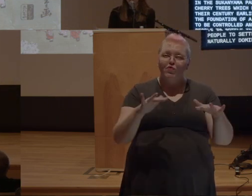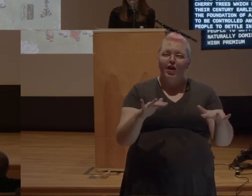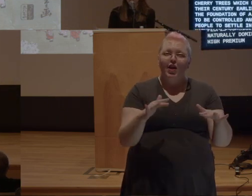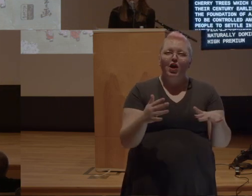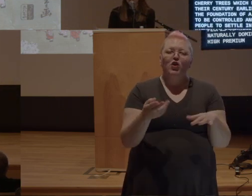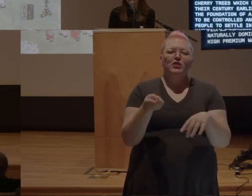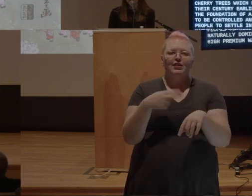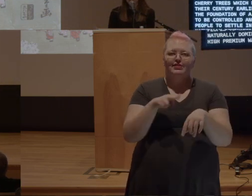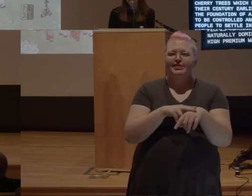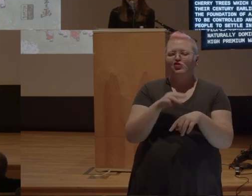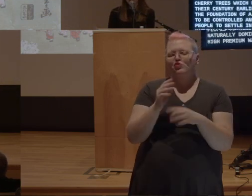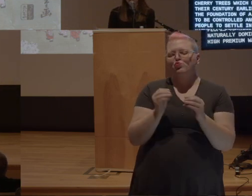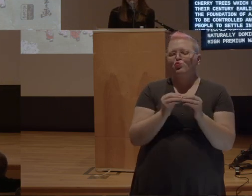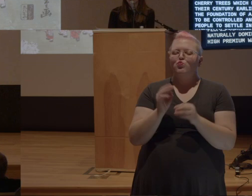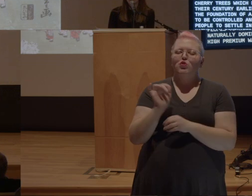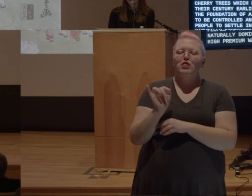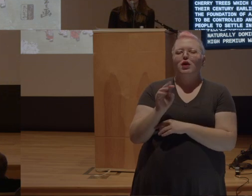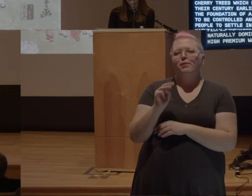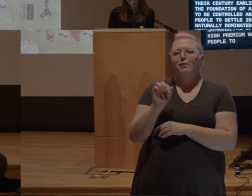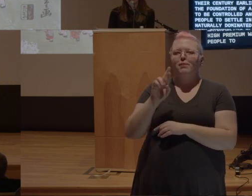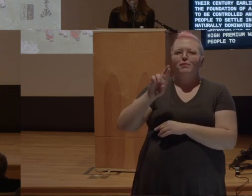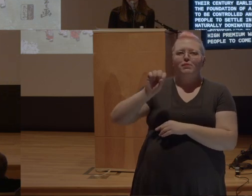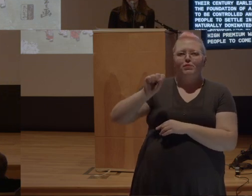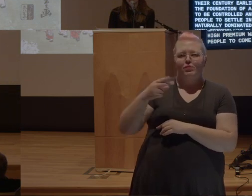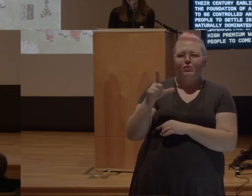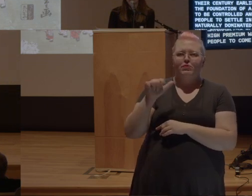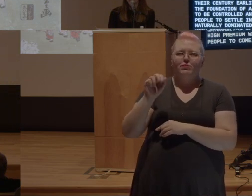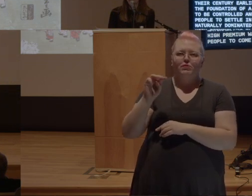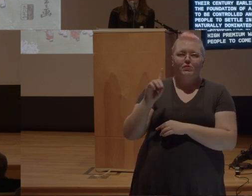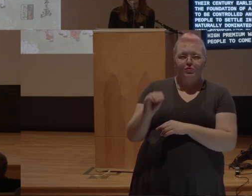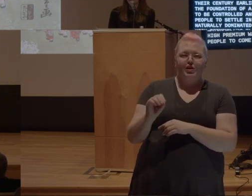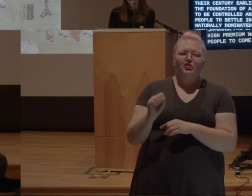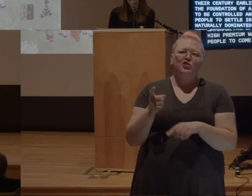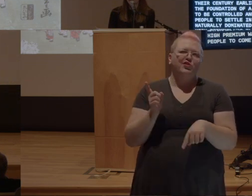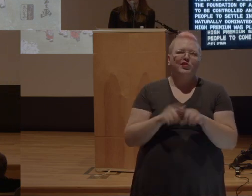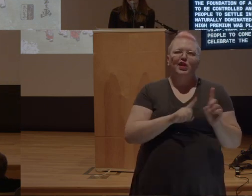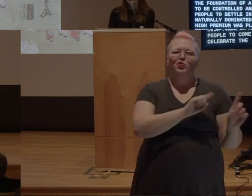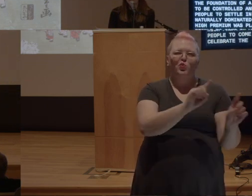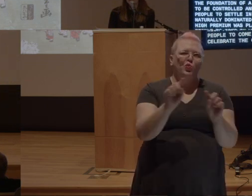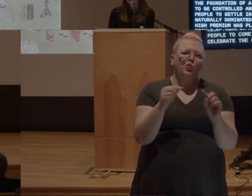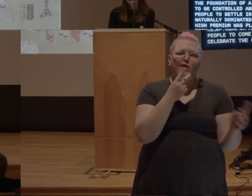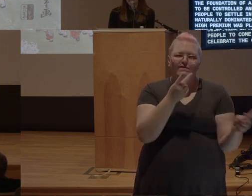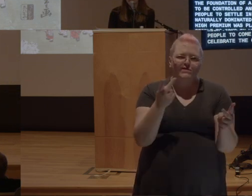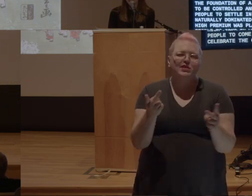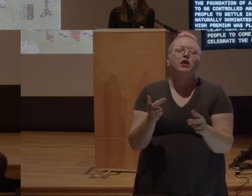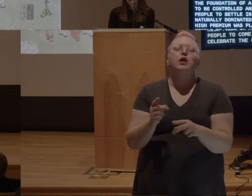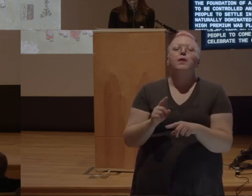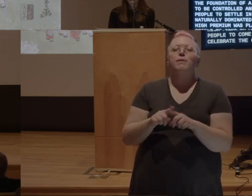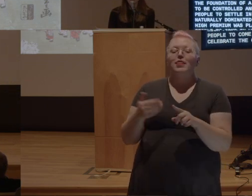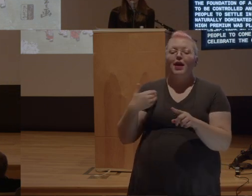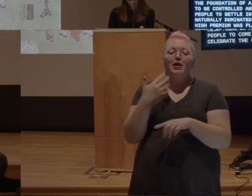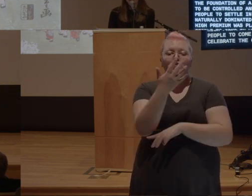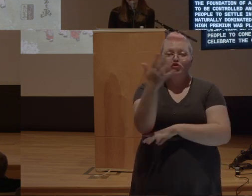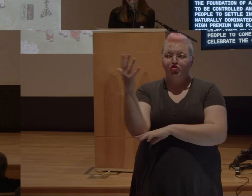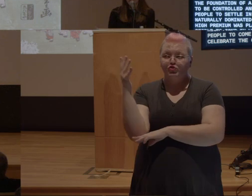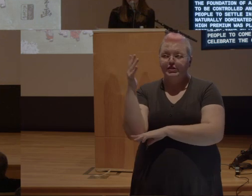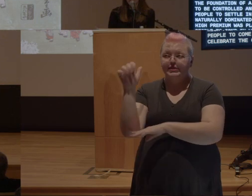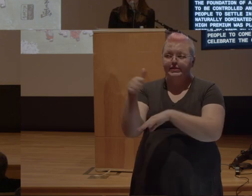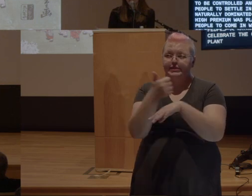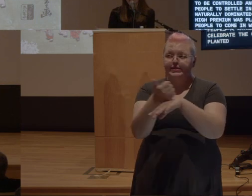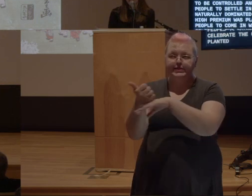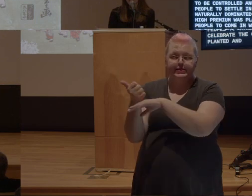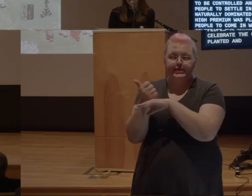was placed on spaces that allowed people to commune with the natural world and celebrate the changing seasons. And so trees were planted